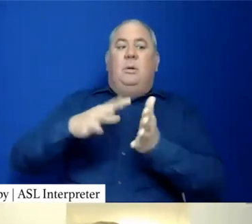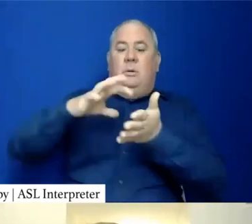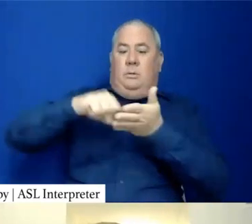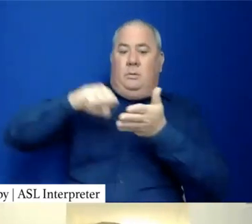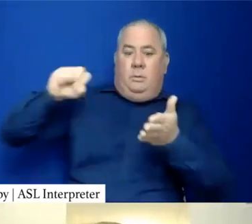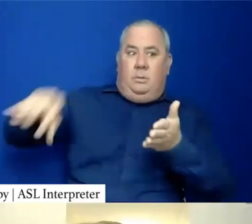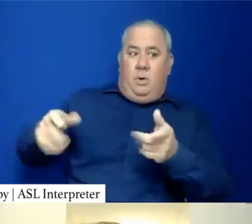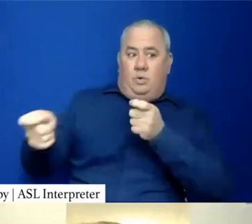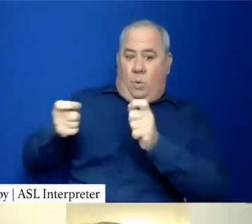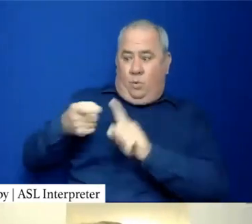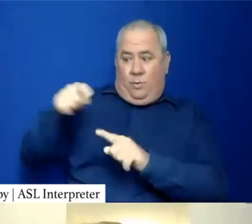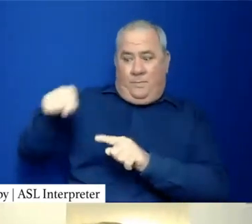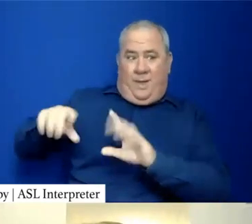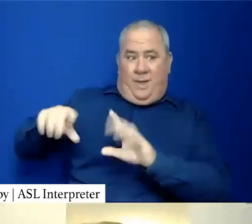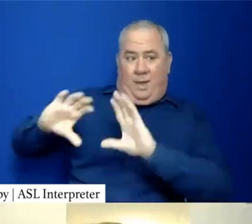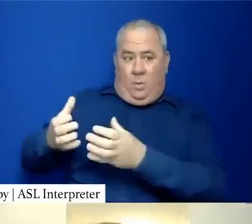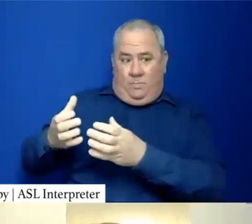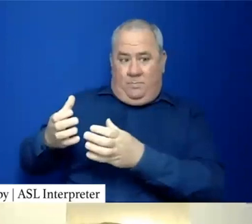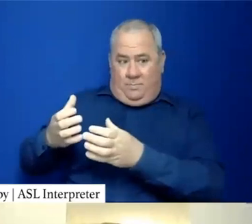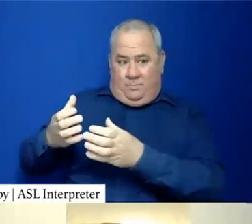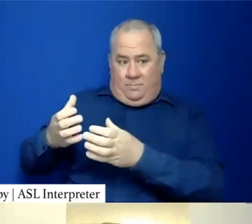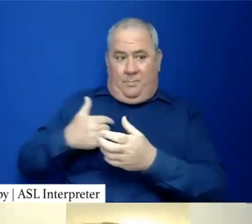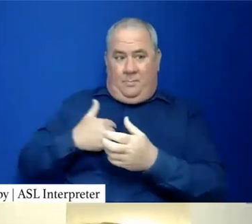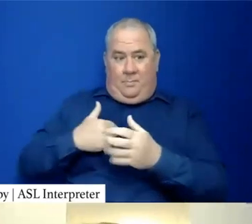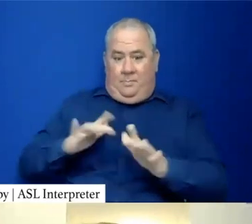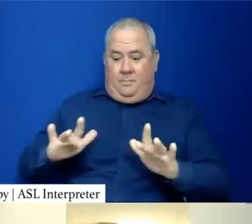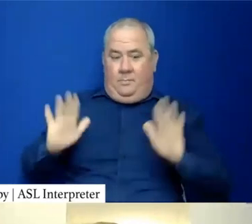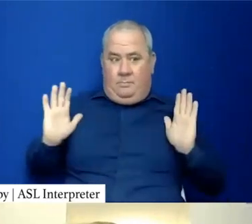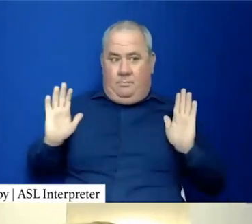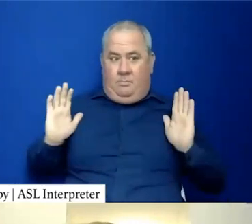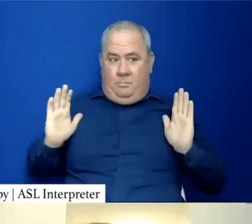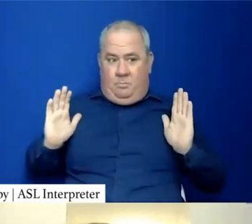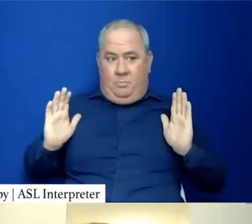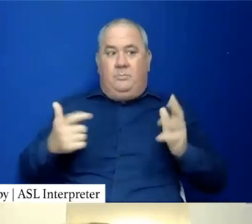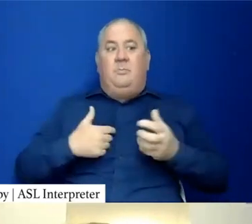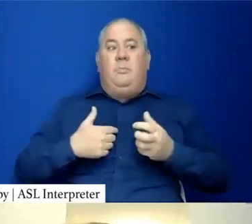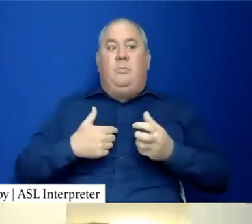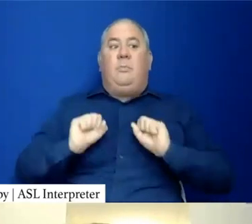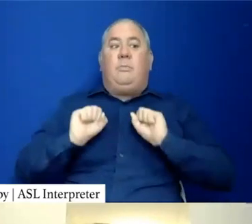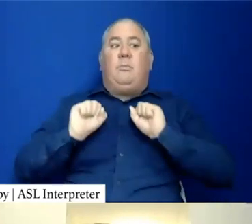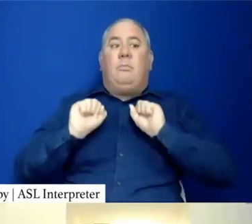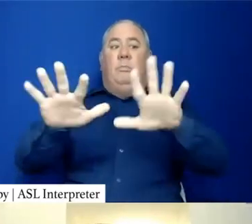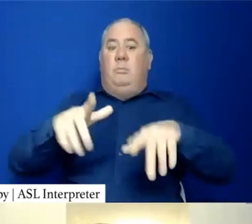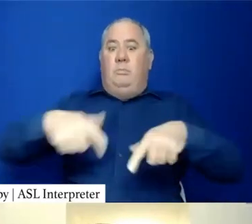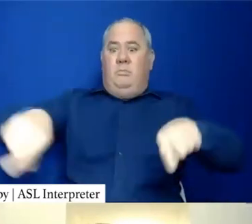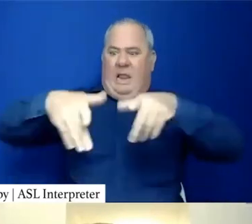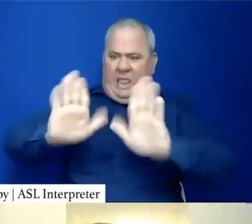group from our own hands and like throw it as far as possible into the community.